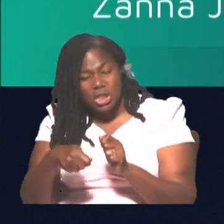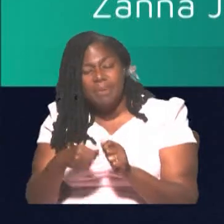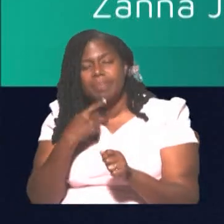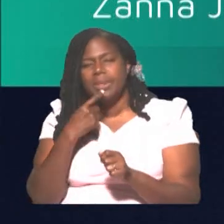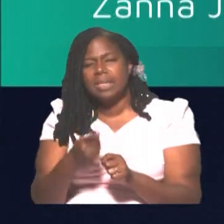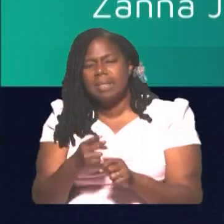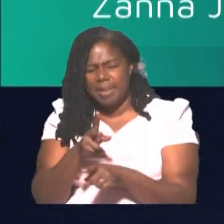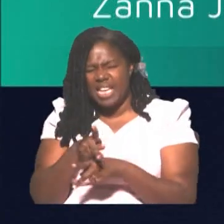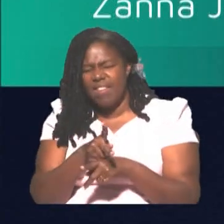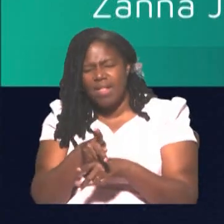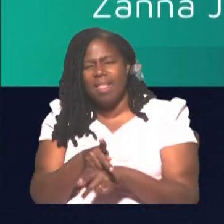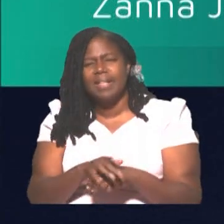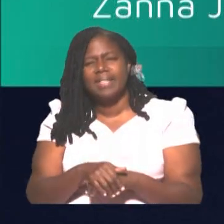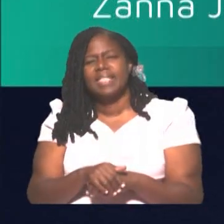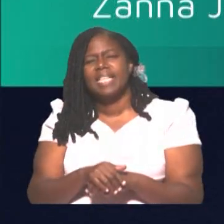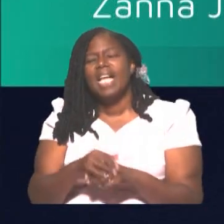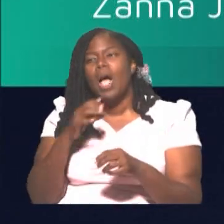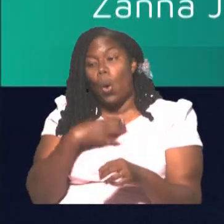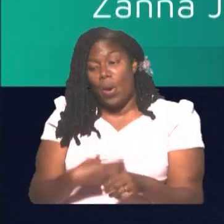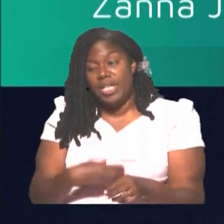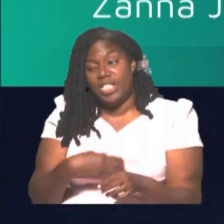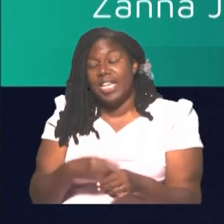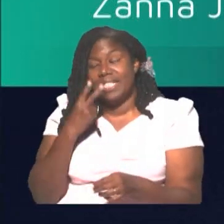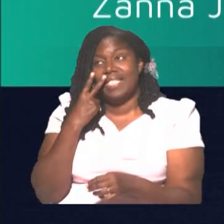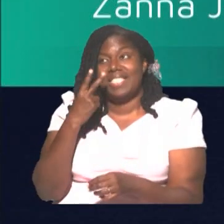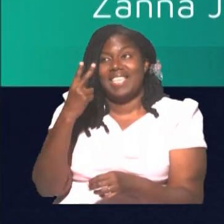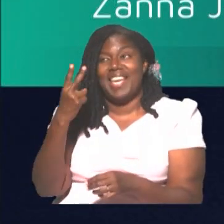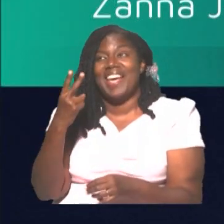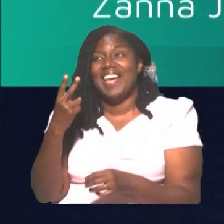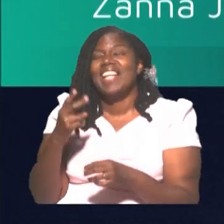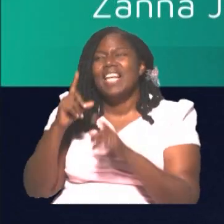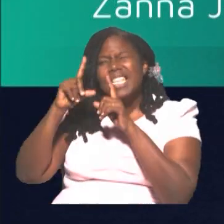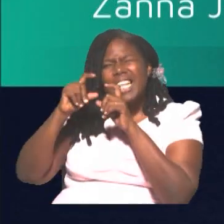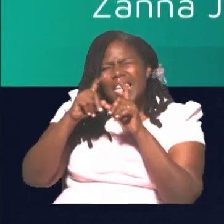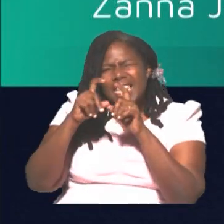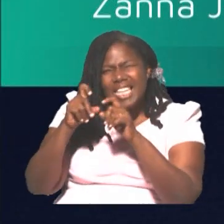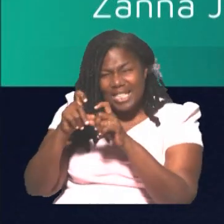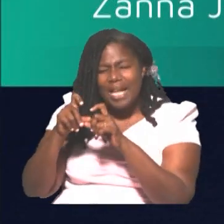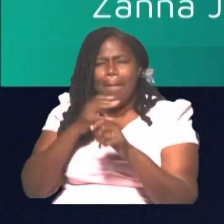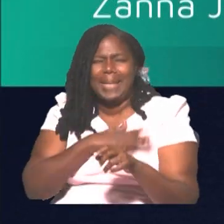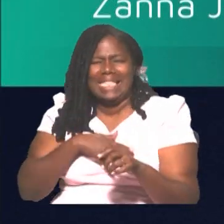event tonight, and don't forget to tag us in your blood moon photos and videos at TTT Live Online.